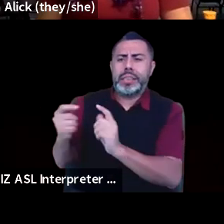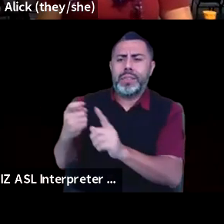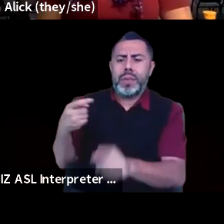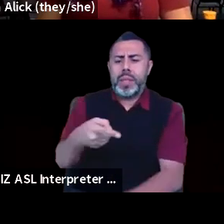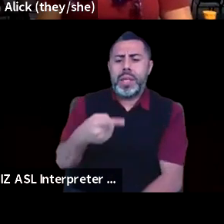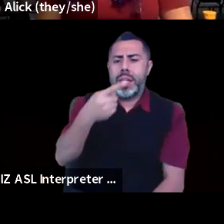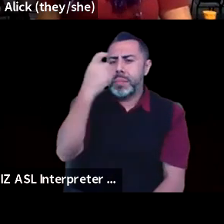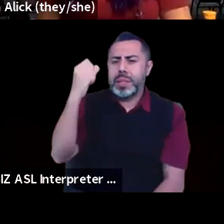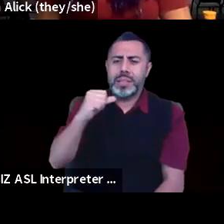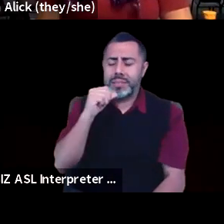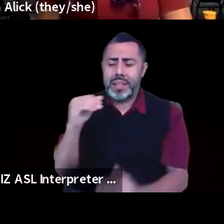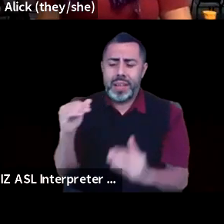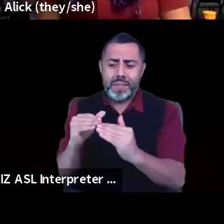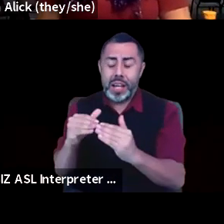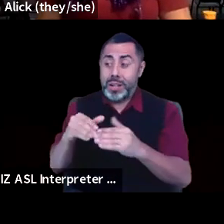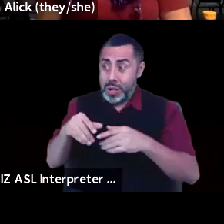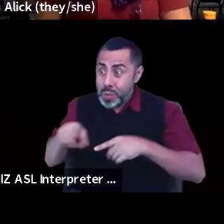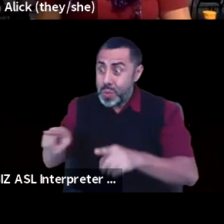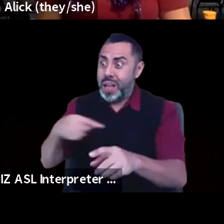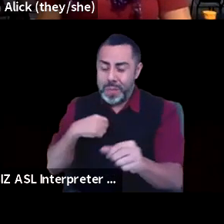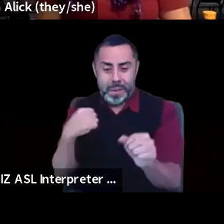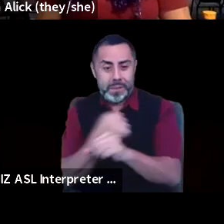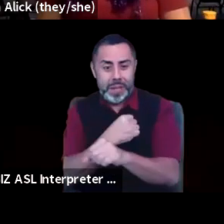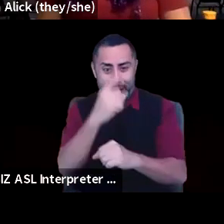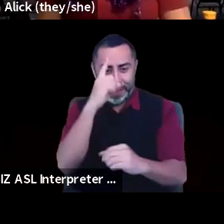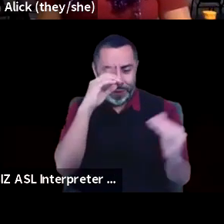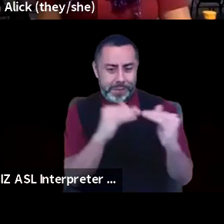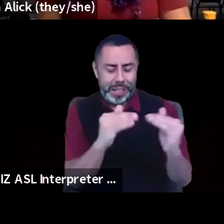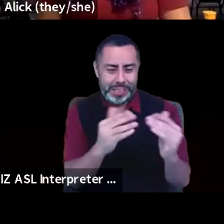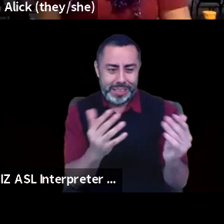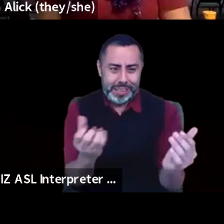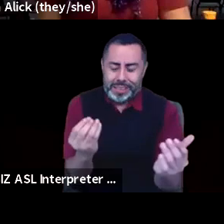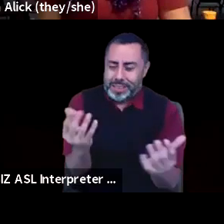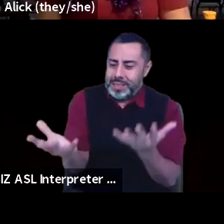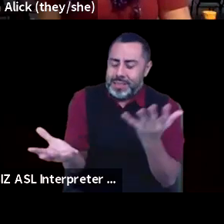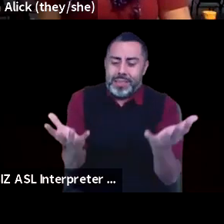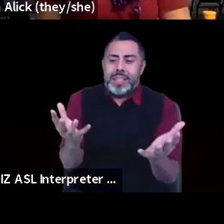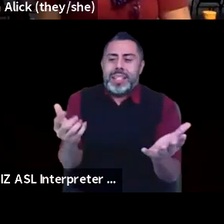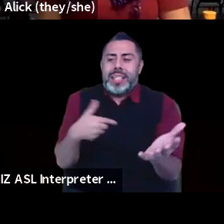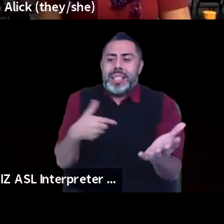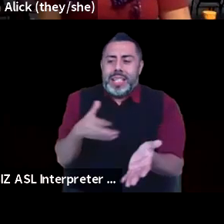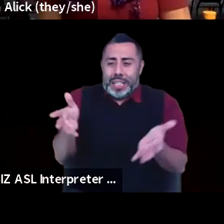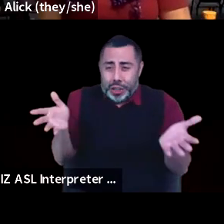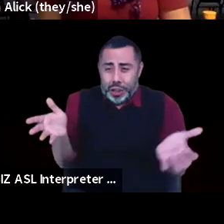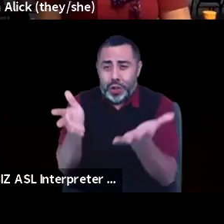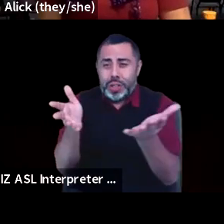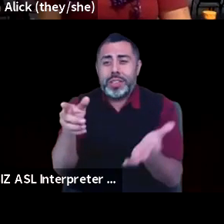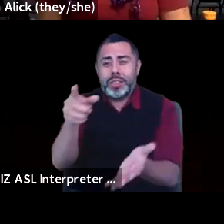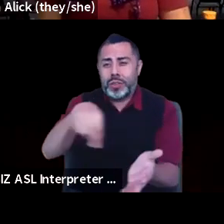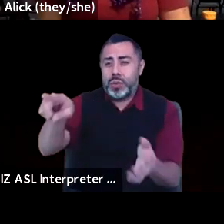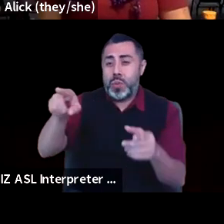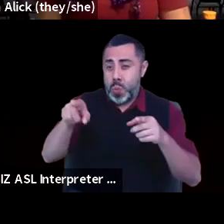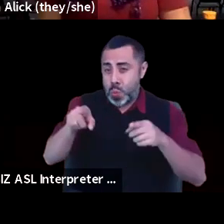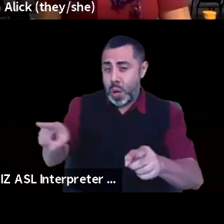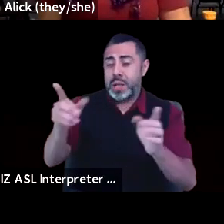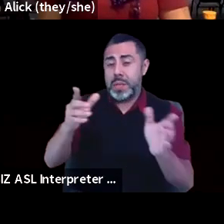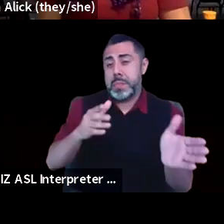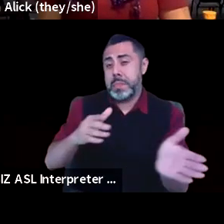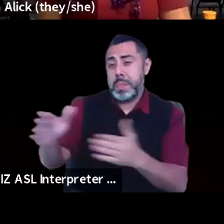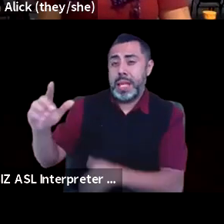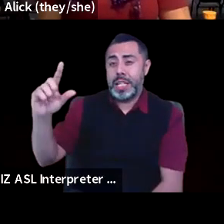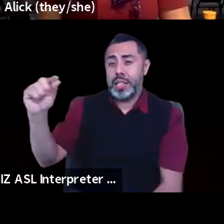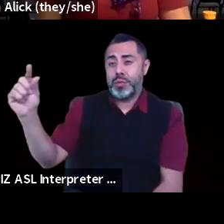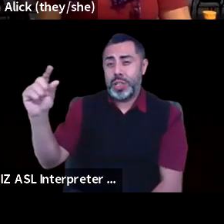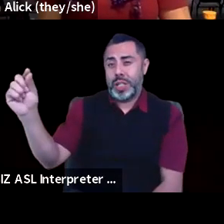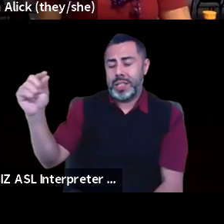inequity in the fight for equity. And so what I would encourage is, at this time, as we're planning our 2020, to say, where is that financial